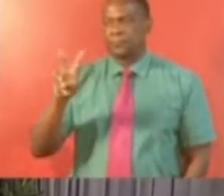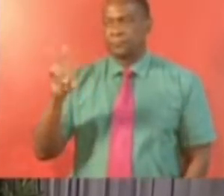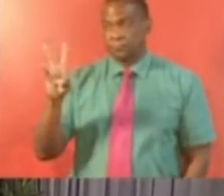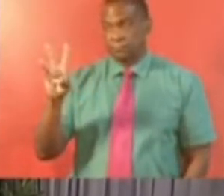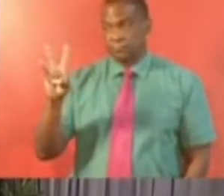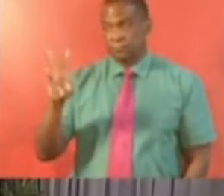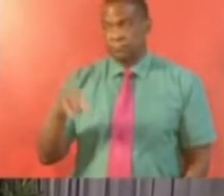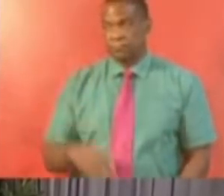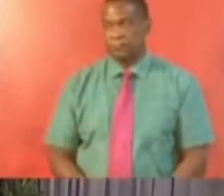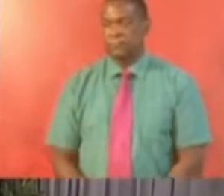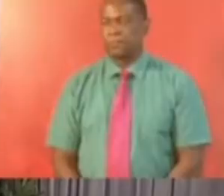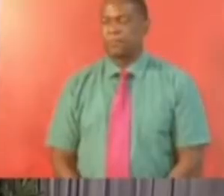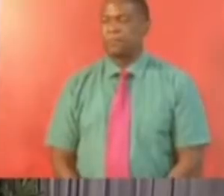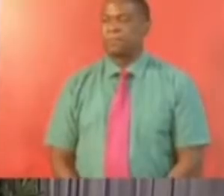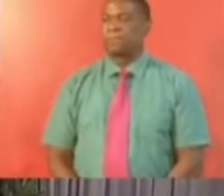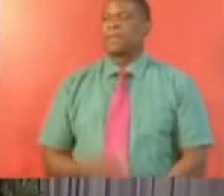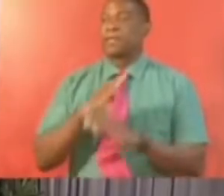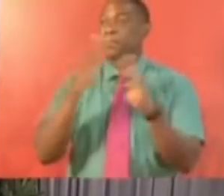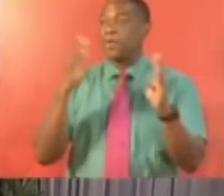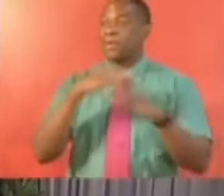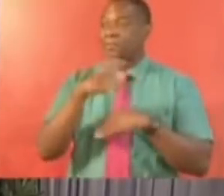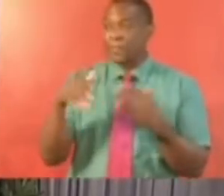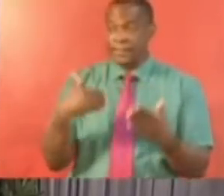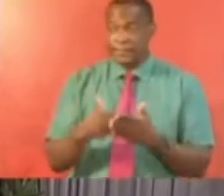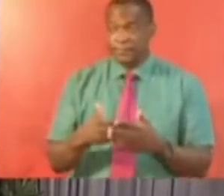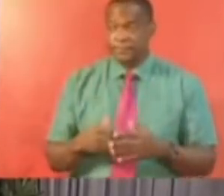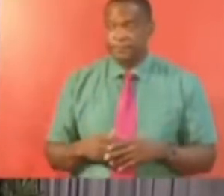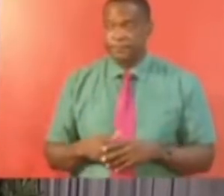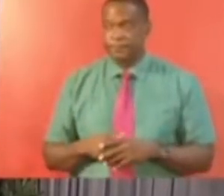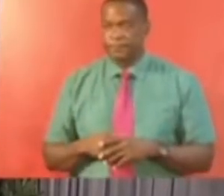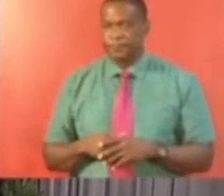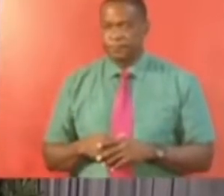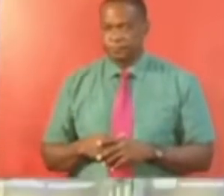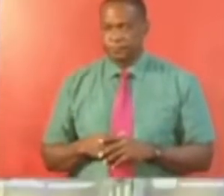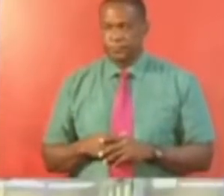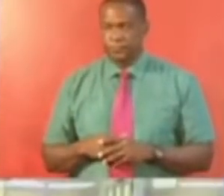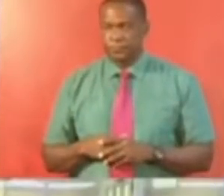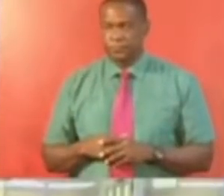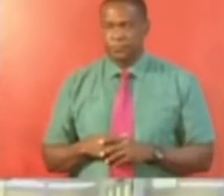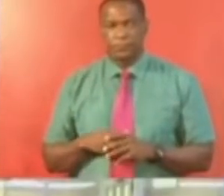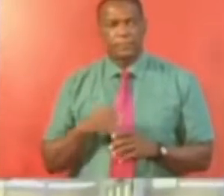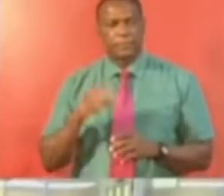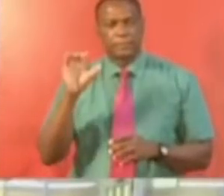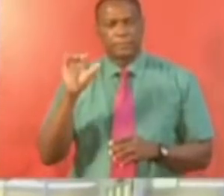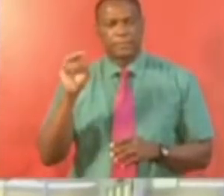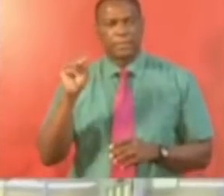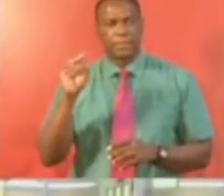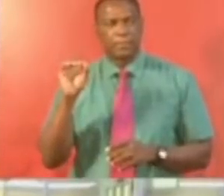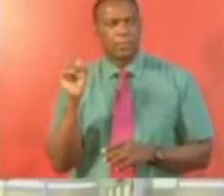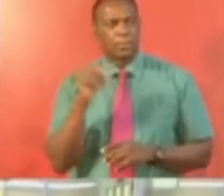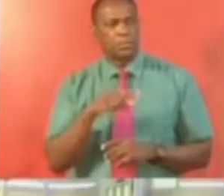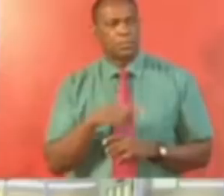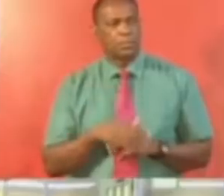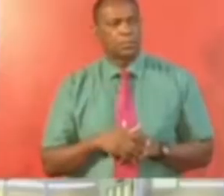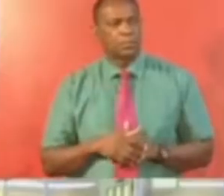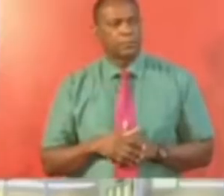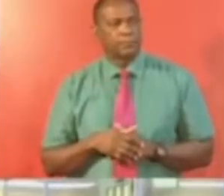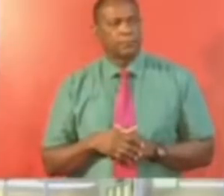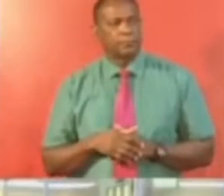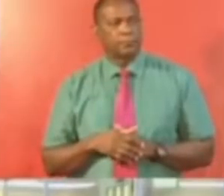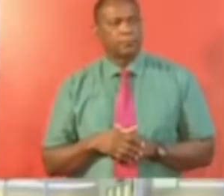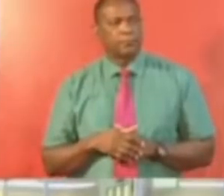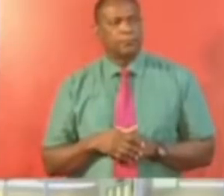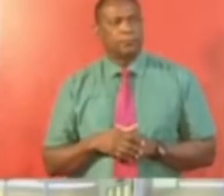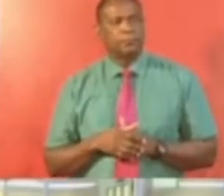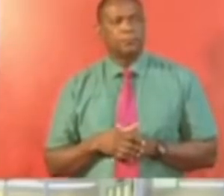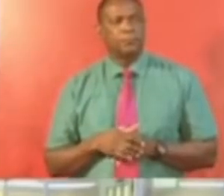Hi, good morning, everyone. Morning. Quick question to the CMO. The numbers of persons coming